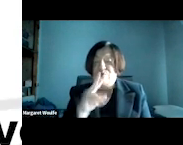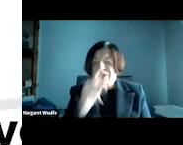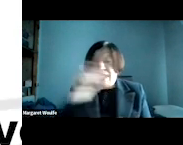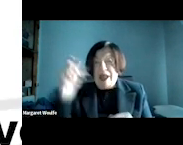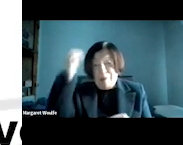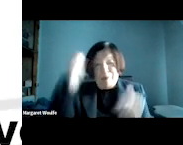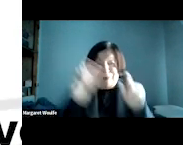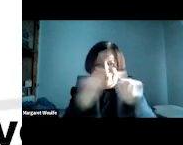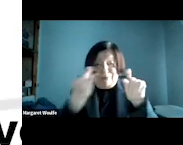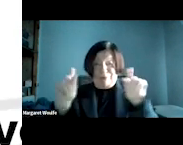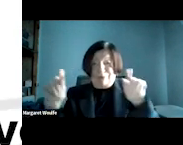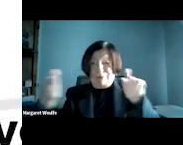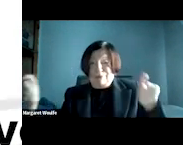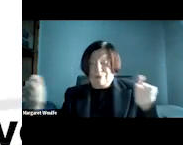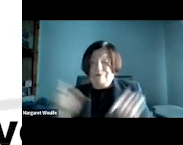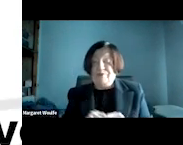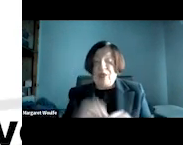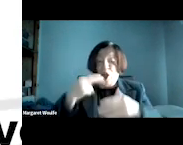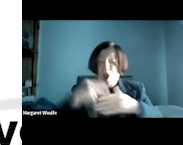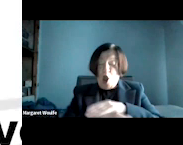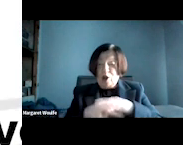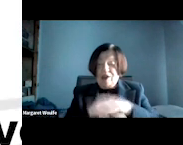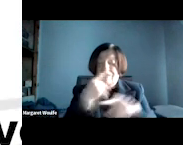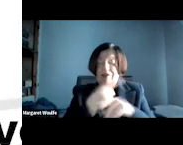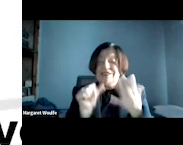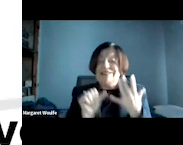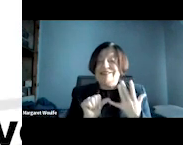And underneath that, there are 6